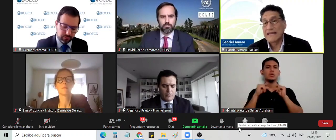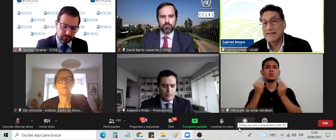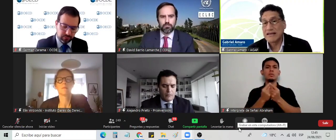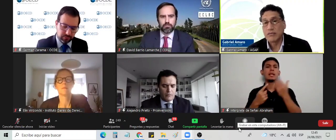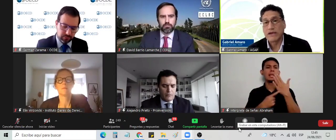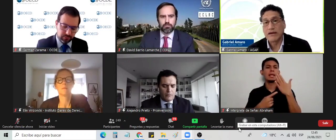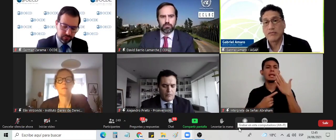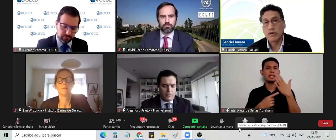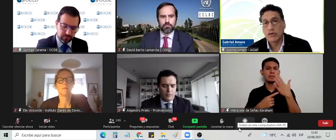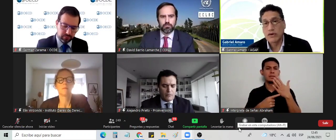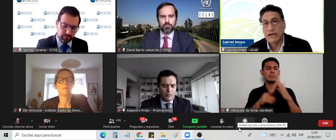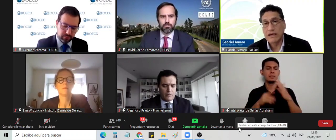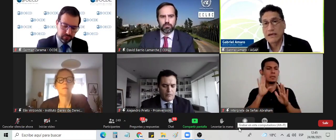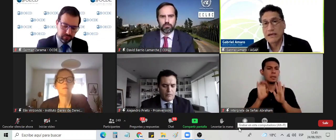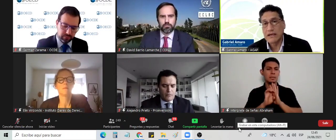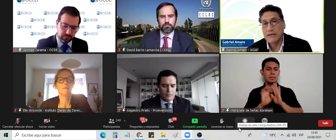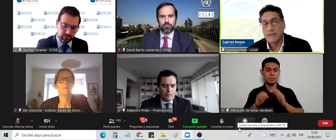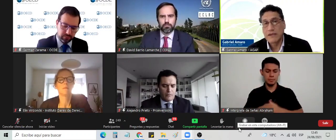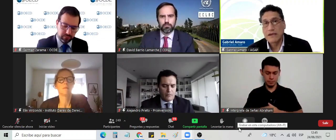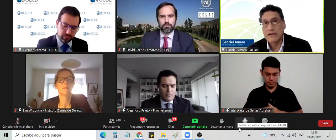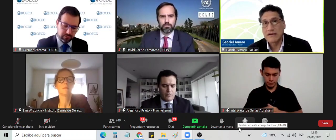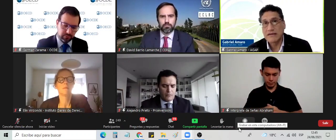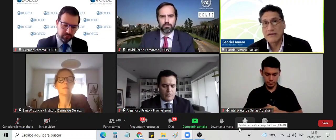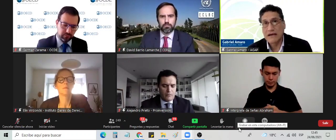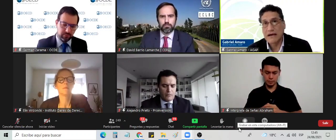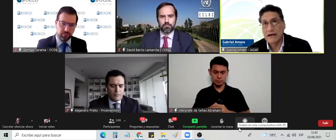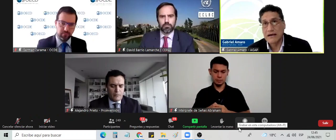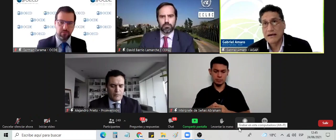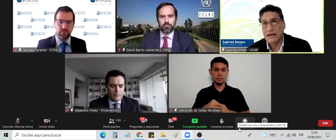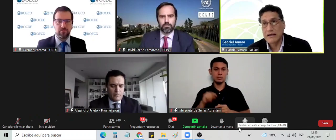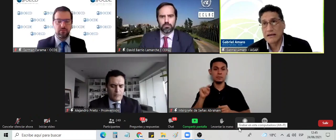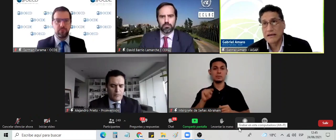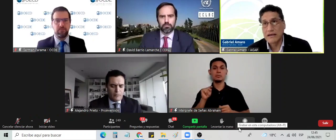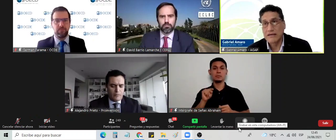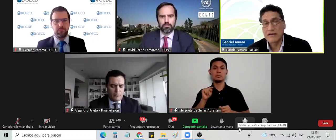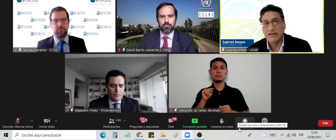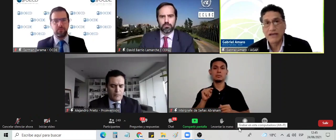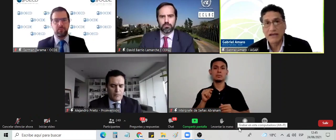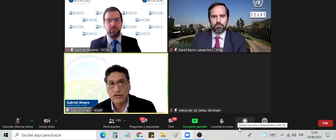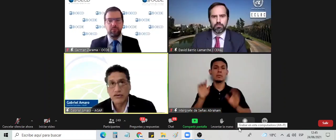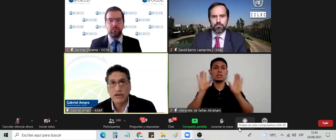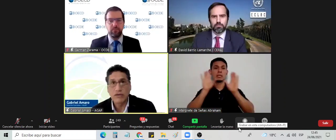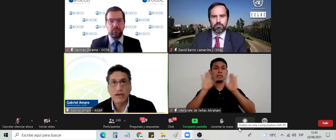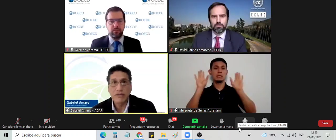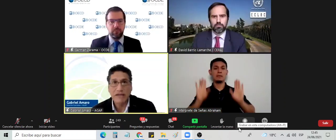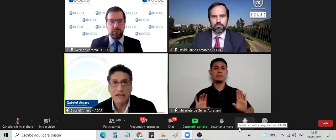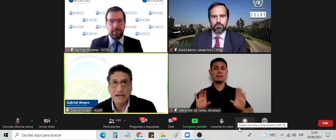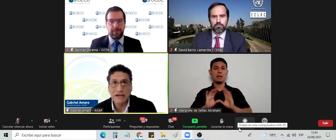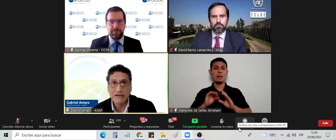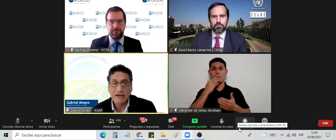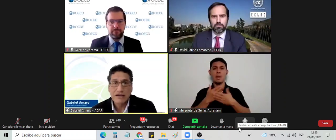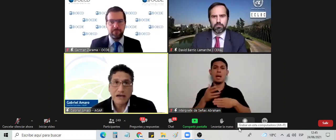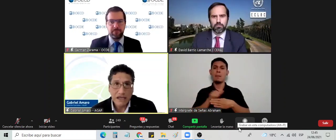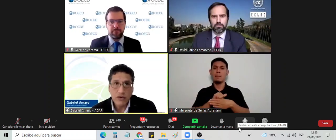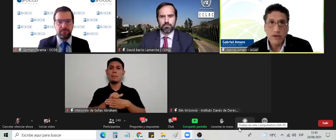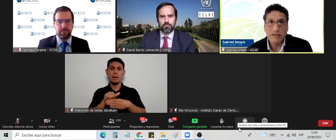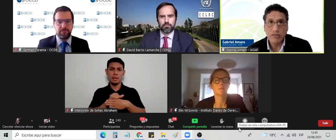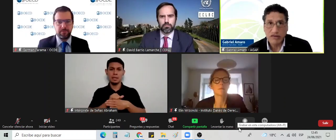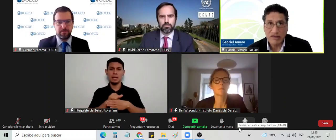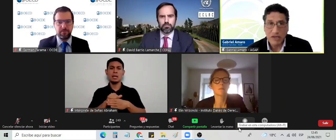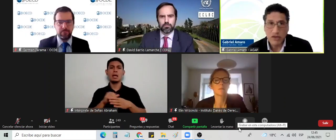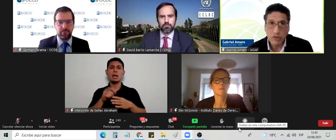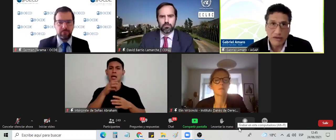mandate for the technical group that is a regionisa which is the